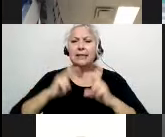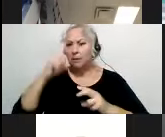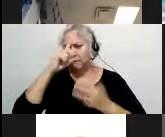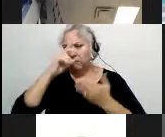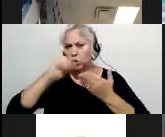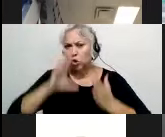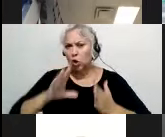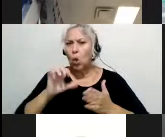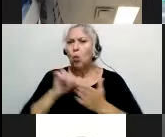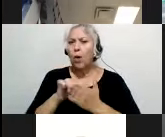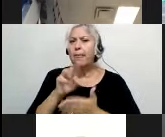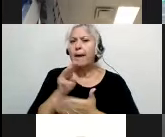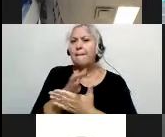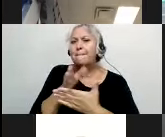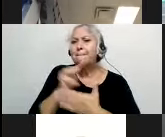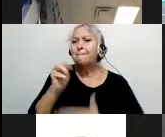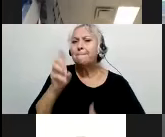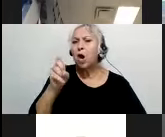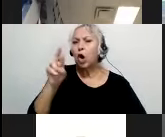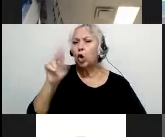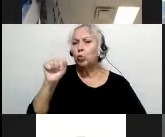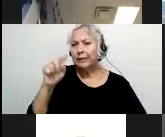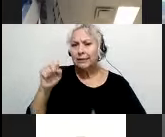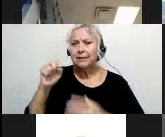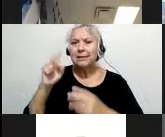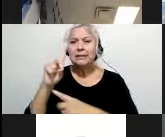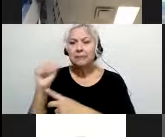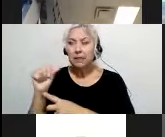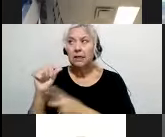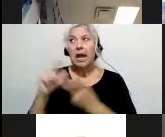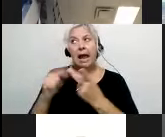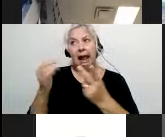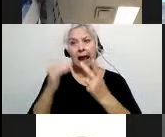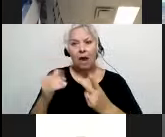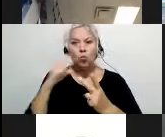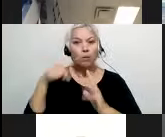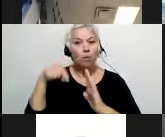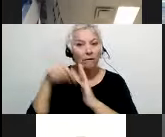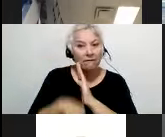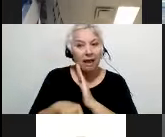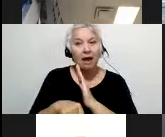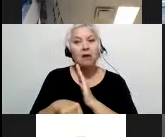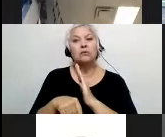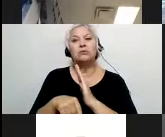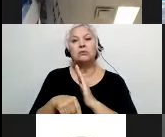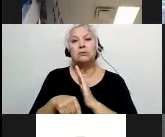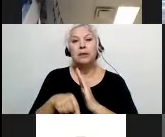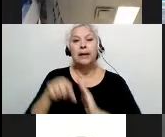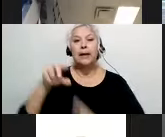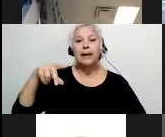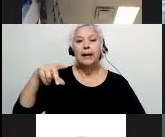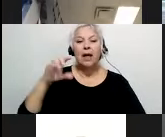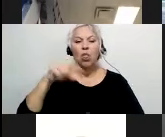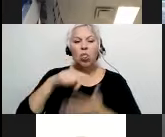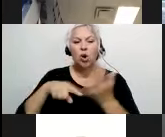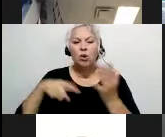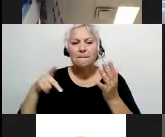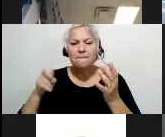mild moderate disabilities and transition assessment for students with severe profound disabilities, Pepper modules